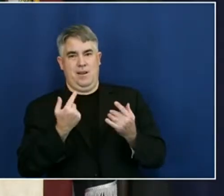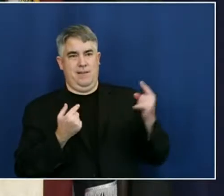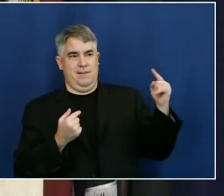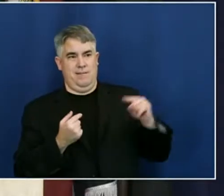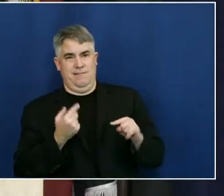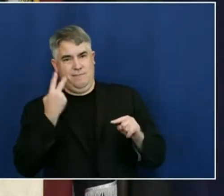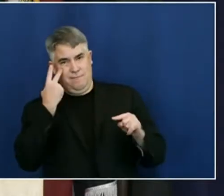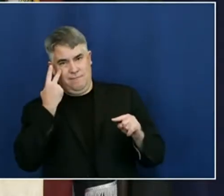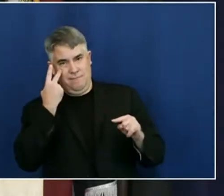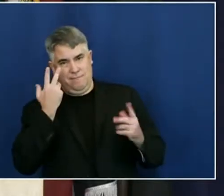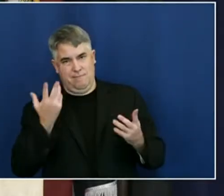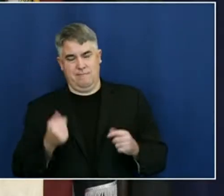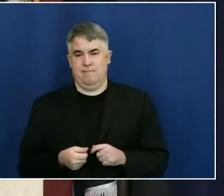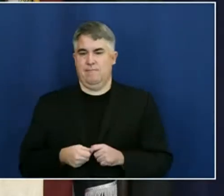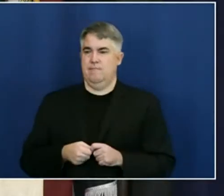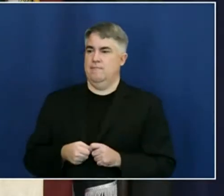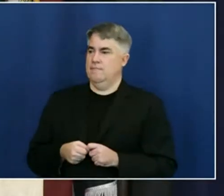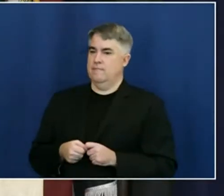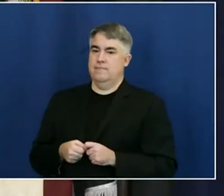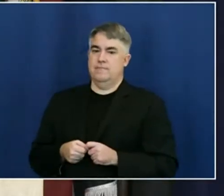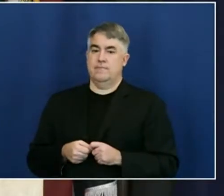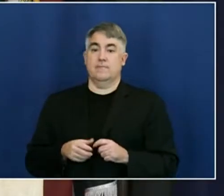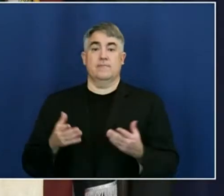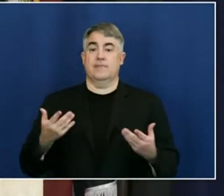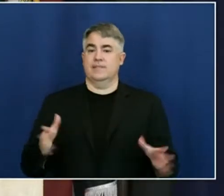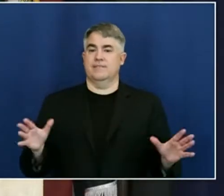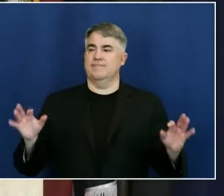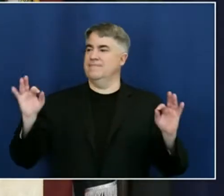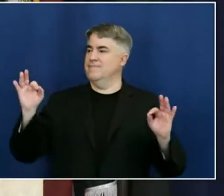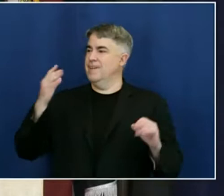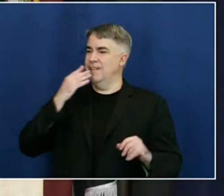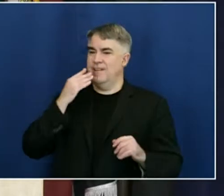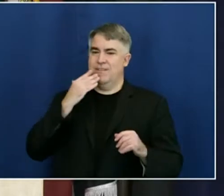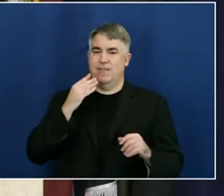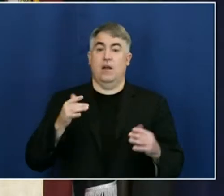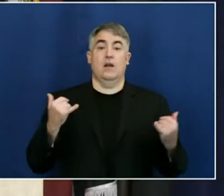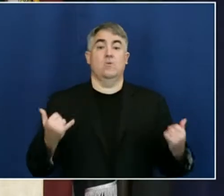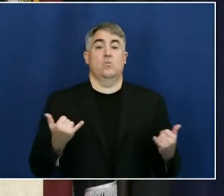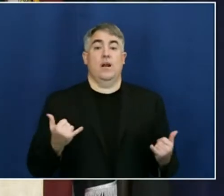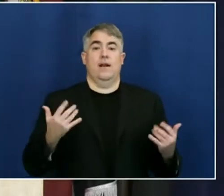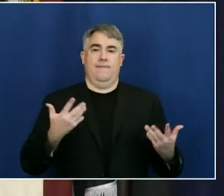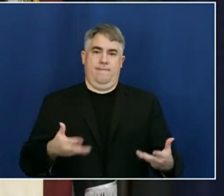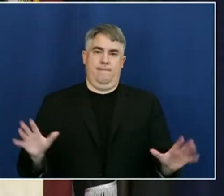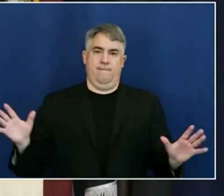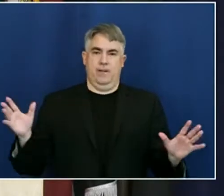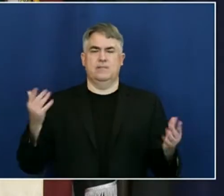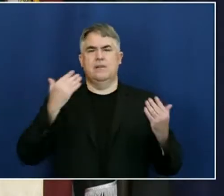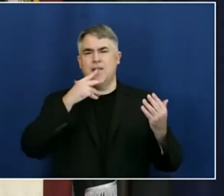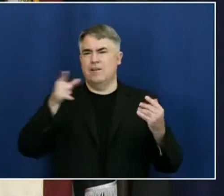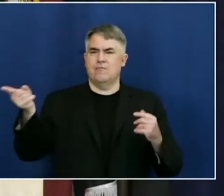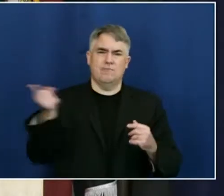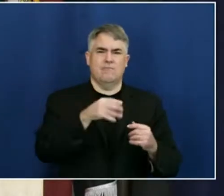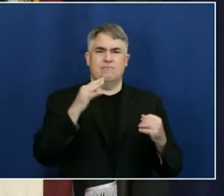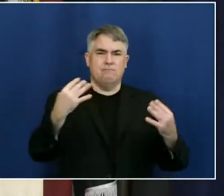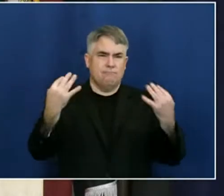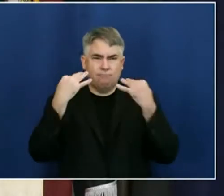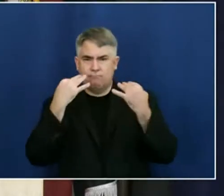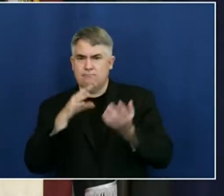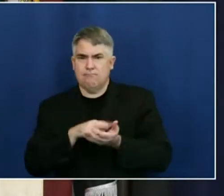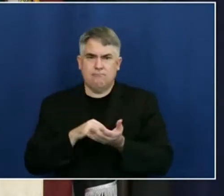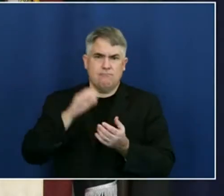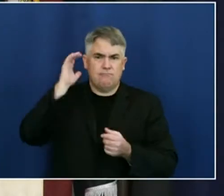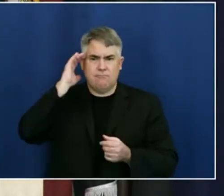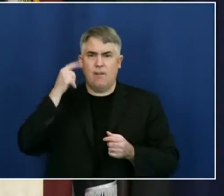That it? All right, that concludes our briefing for today. We want to thank you all and again appreciate everyone's patience as we work through the